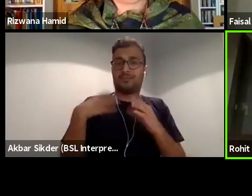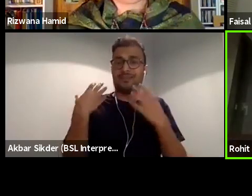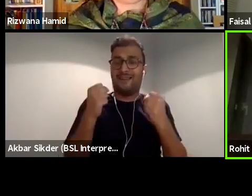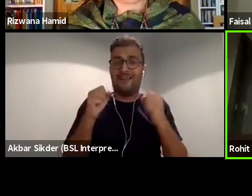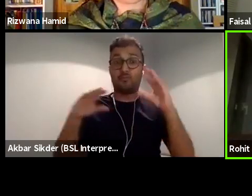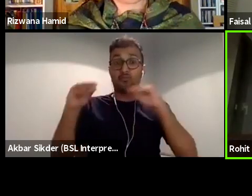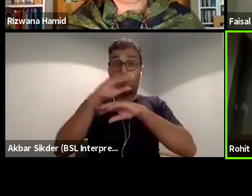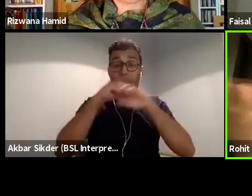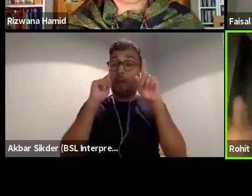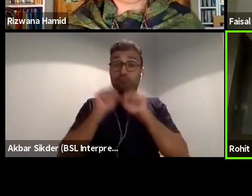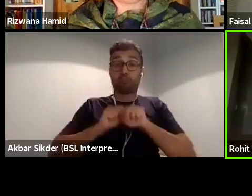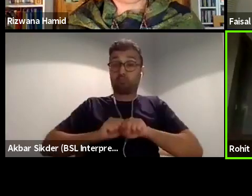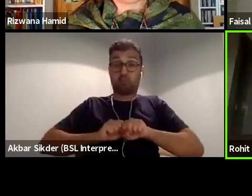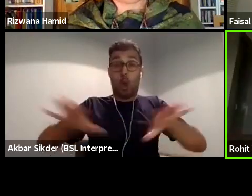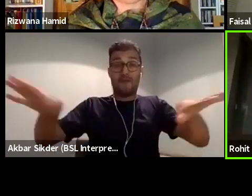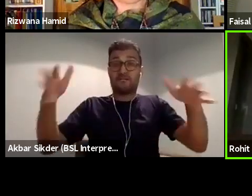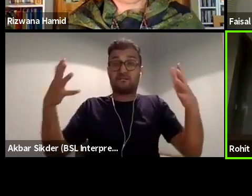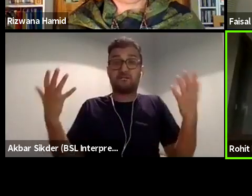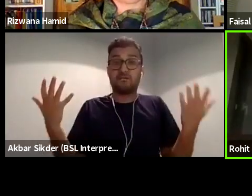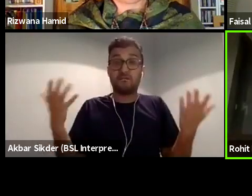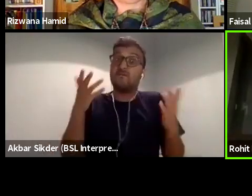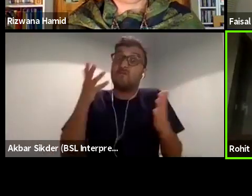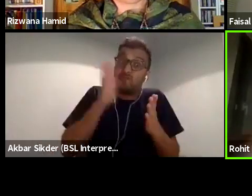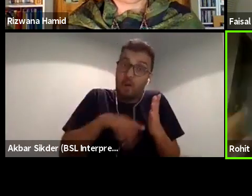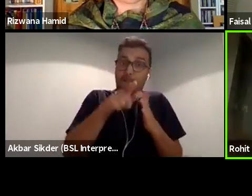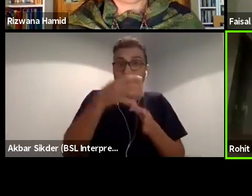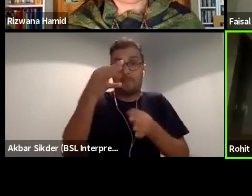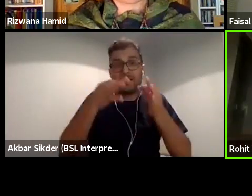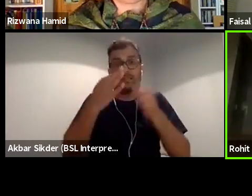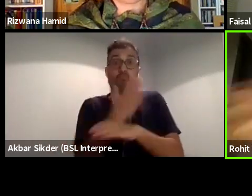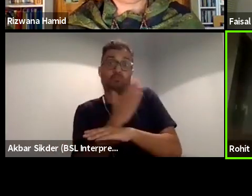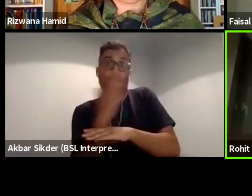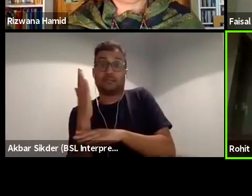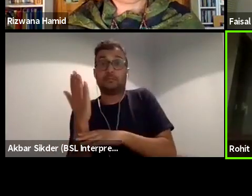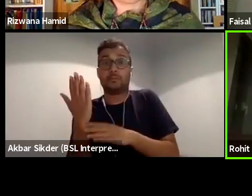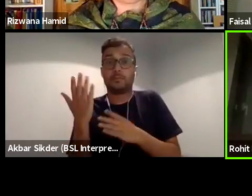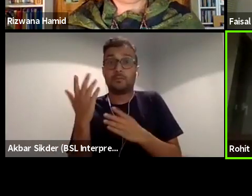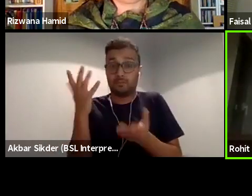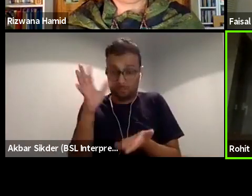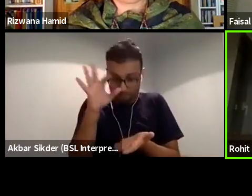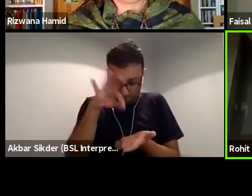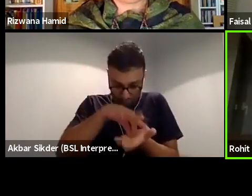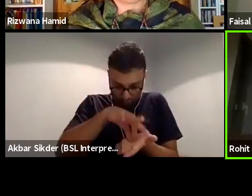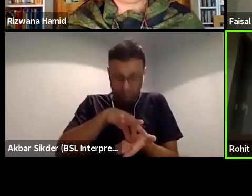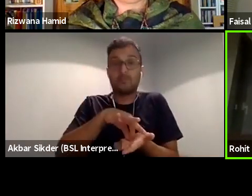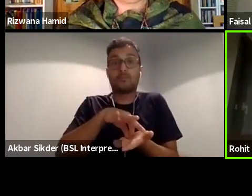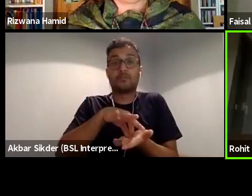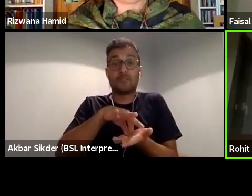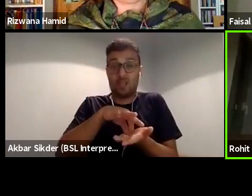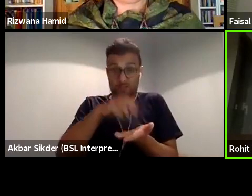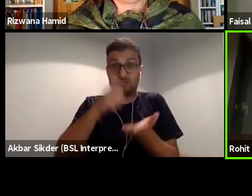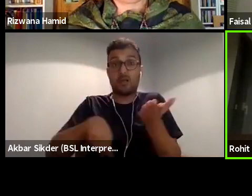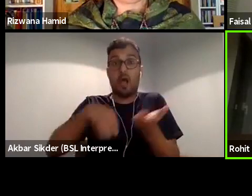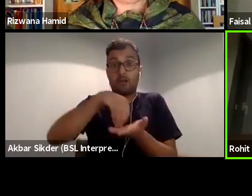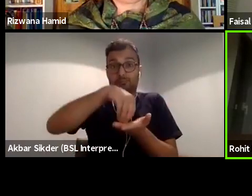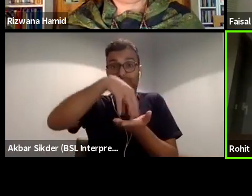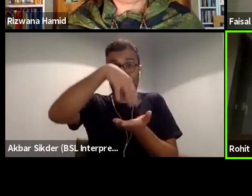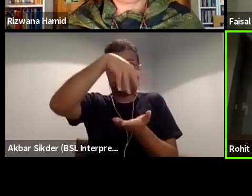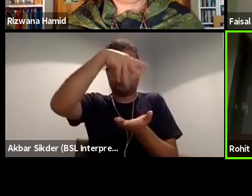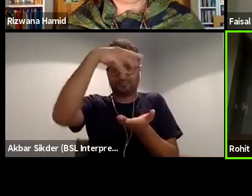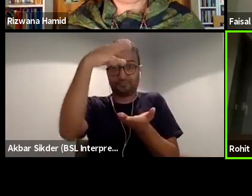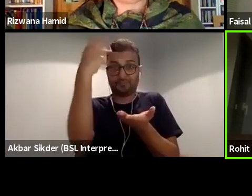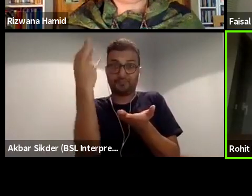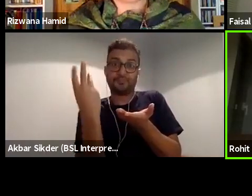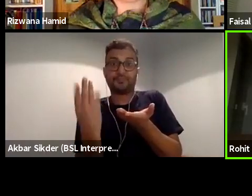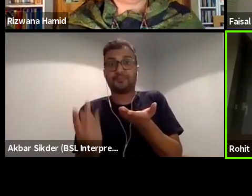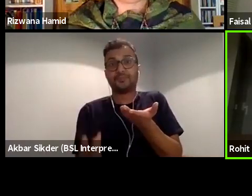weeks afterwards, people who I know who aren't in journalism or politics, still appeared to believe that was